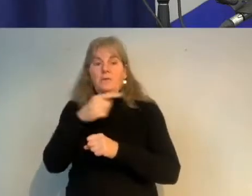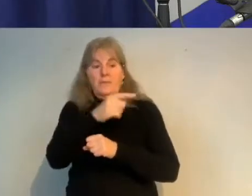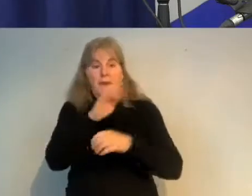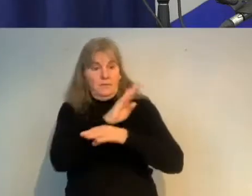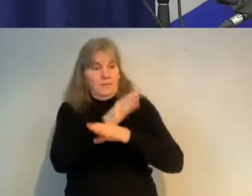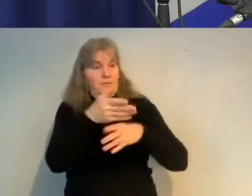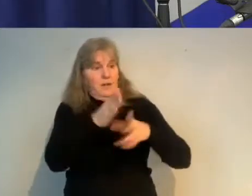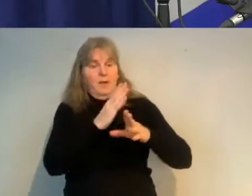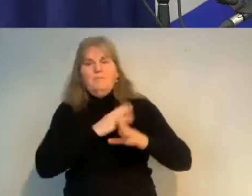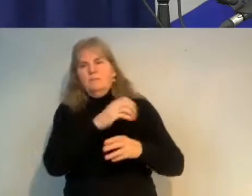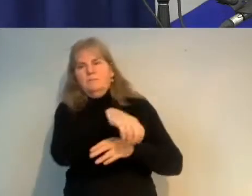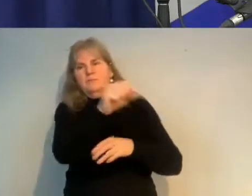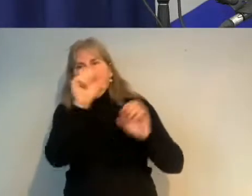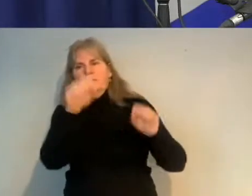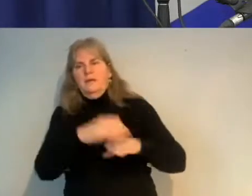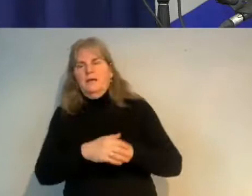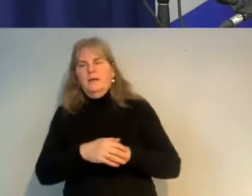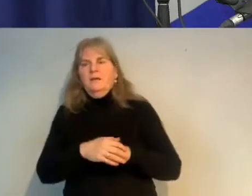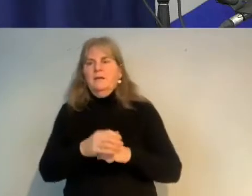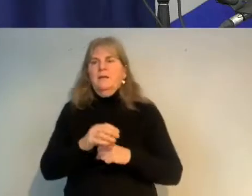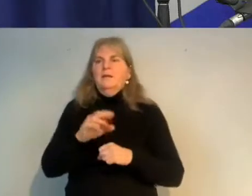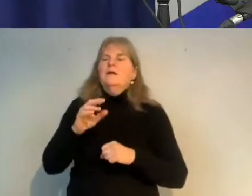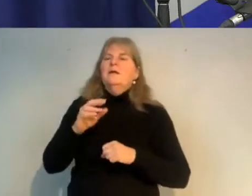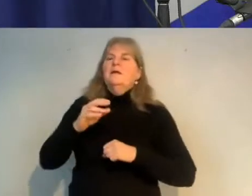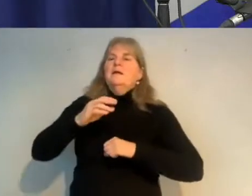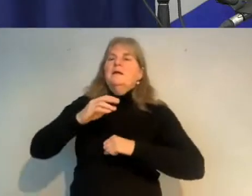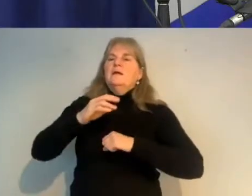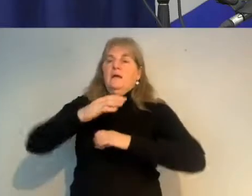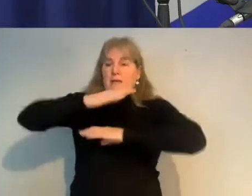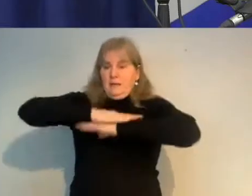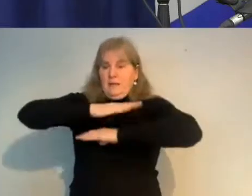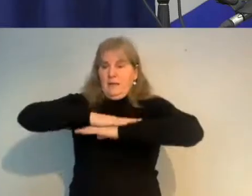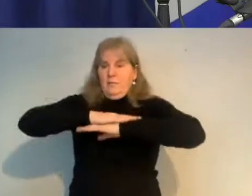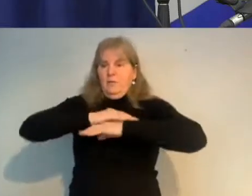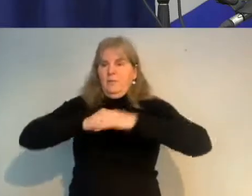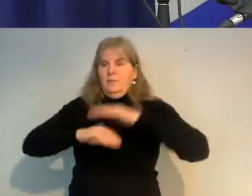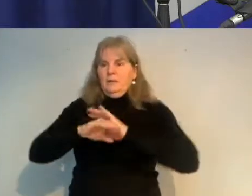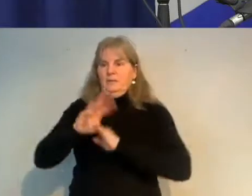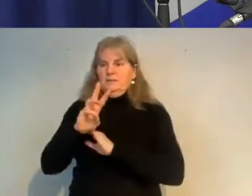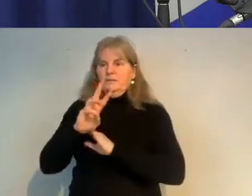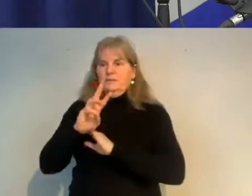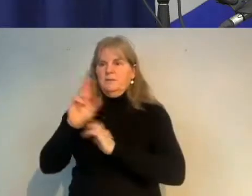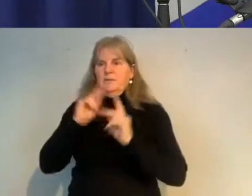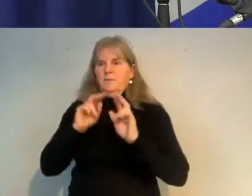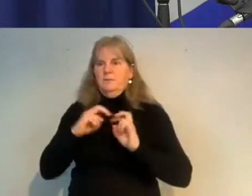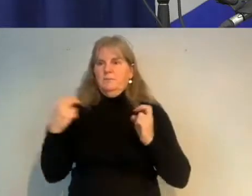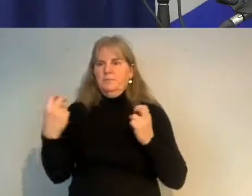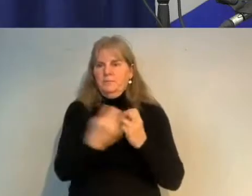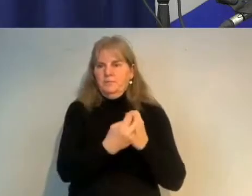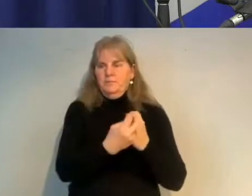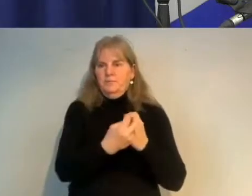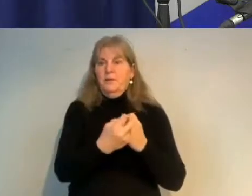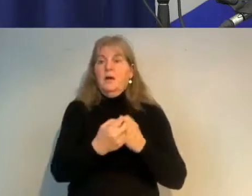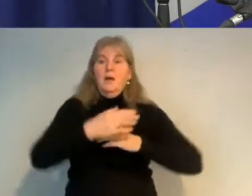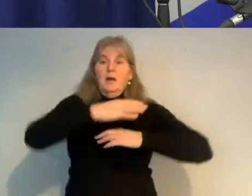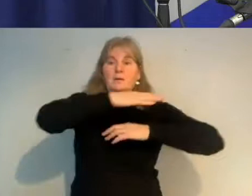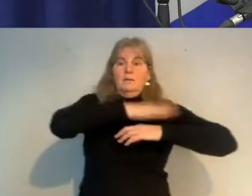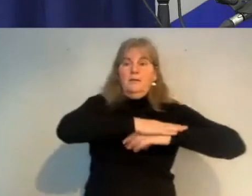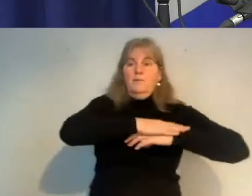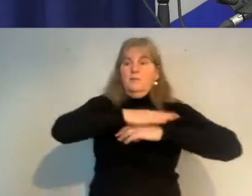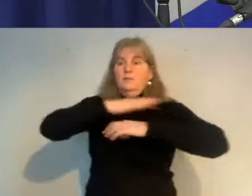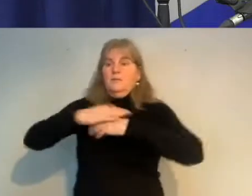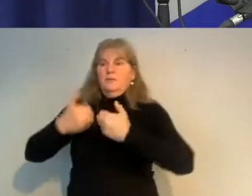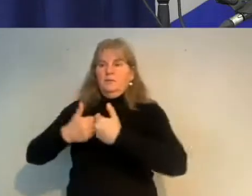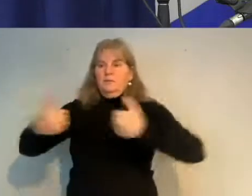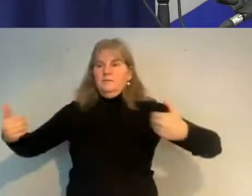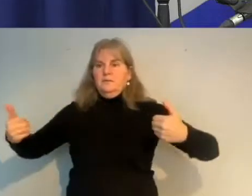No more than 6 people may sit at a table, and patrons seated at different tables must be separated by a distance of